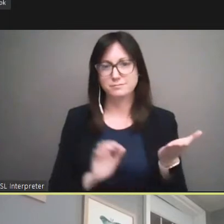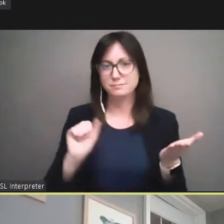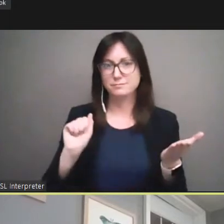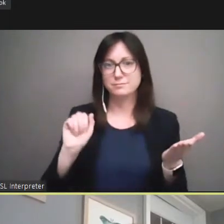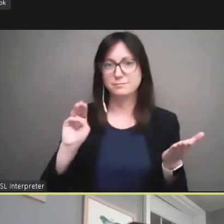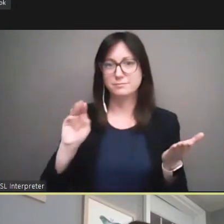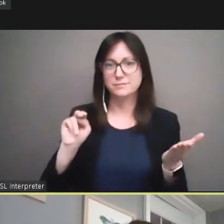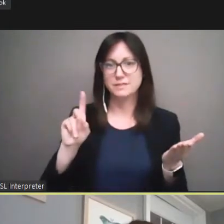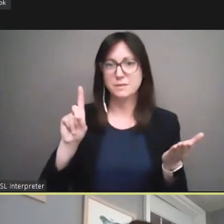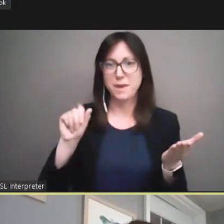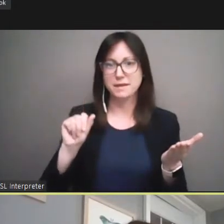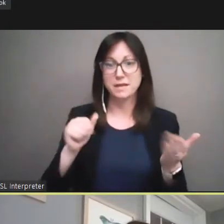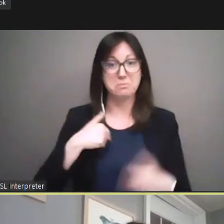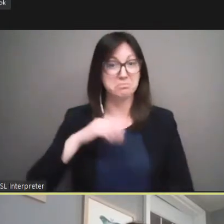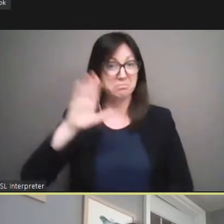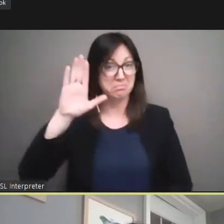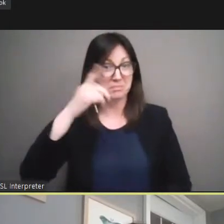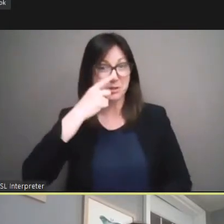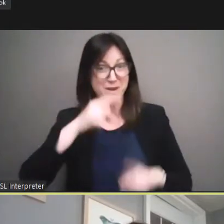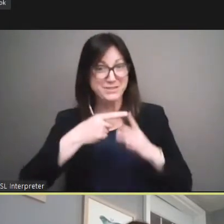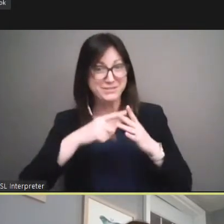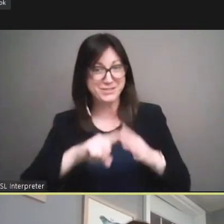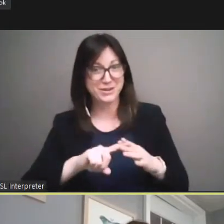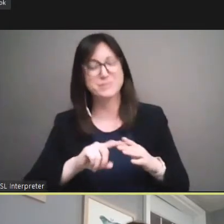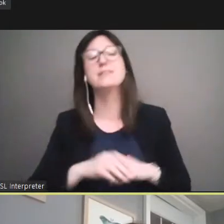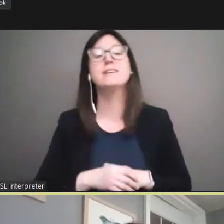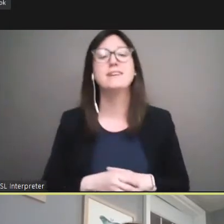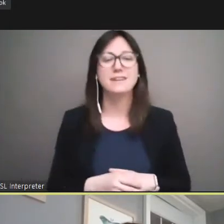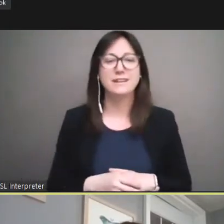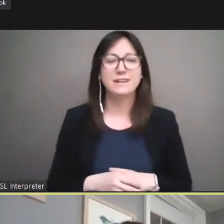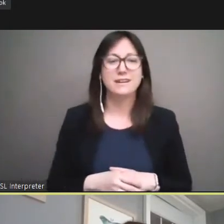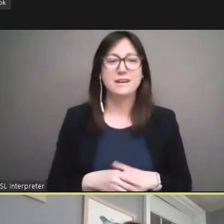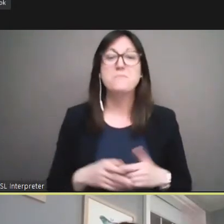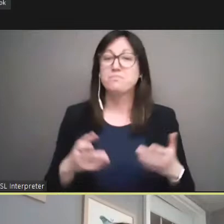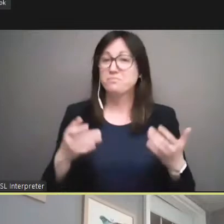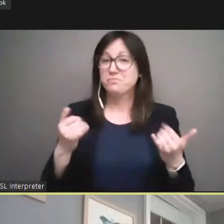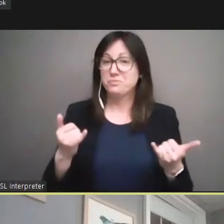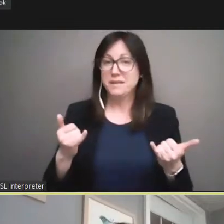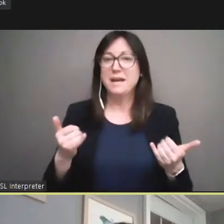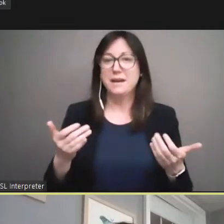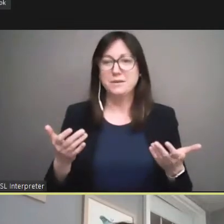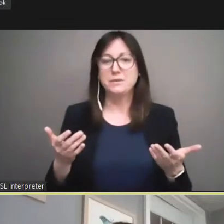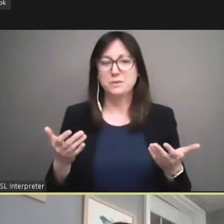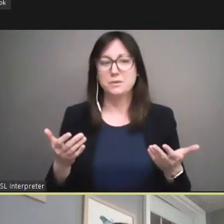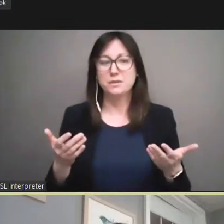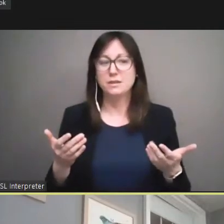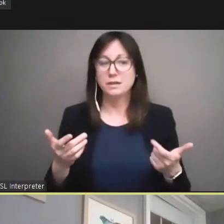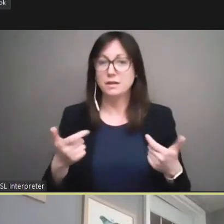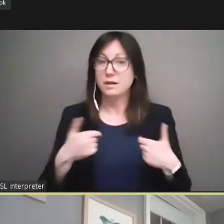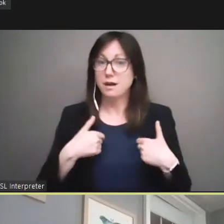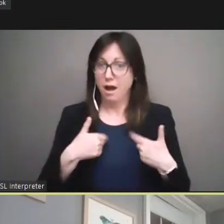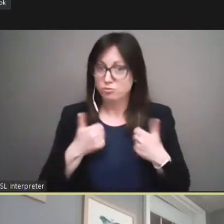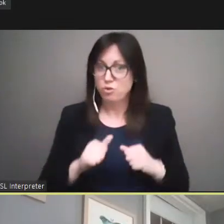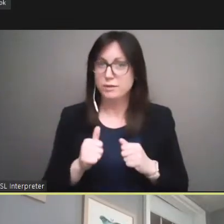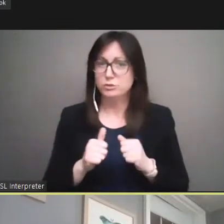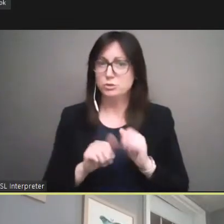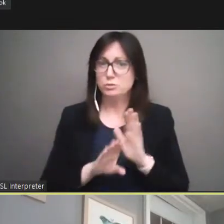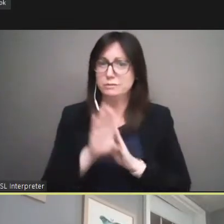I can share a bit. I'm in the midst of that rebuild right now. I